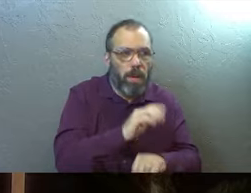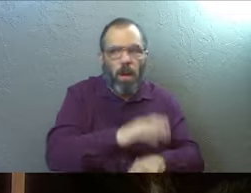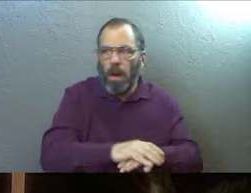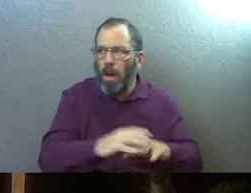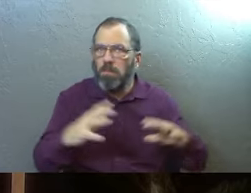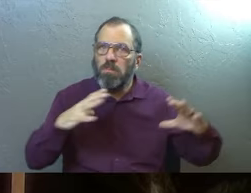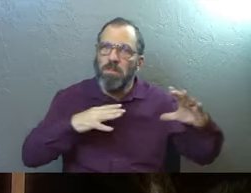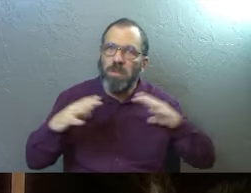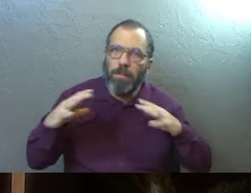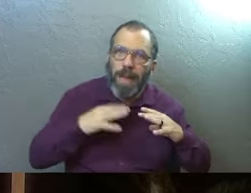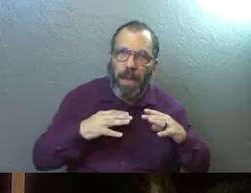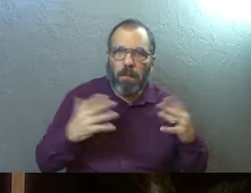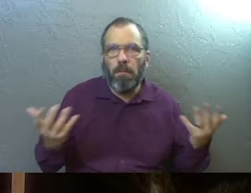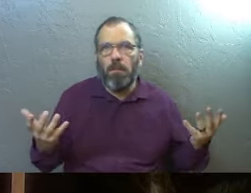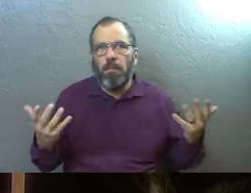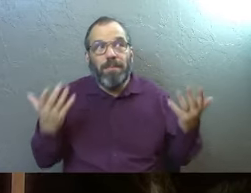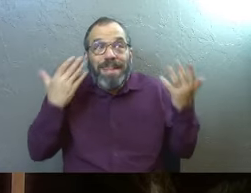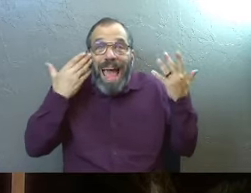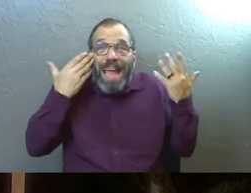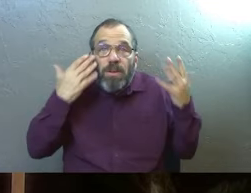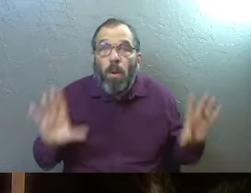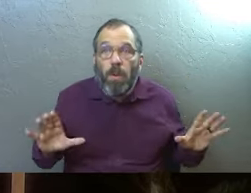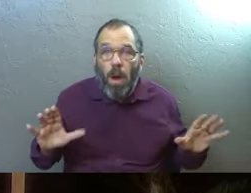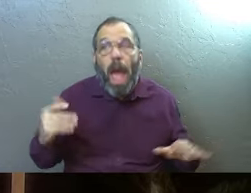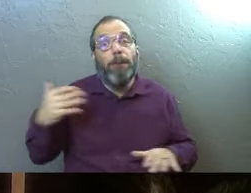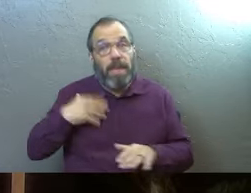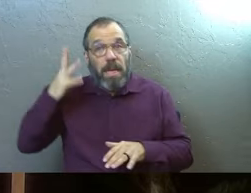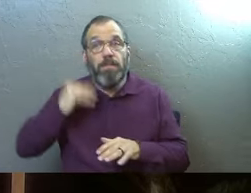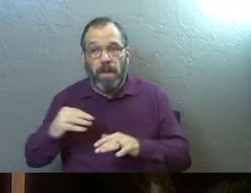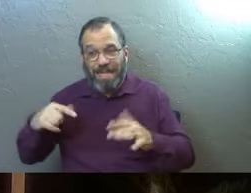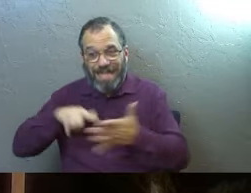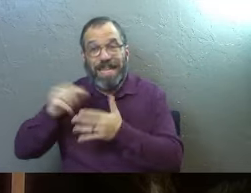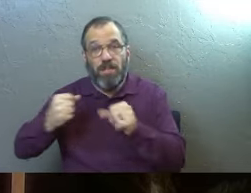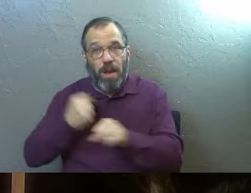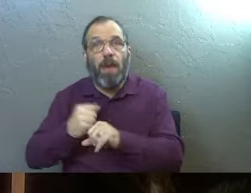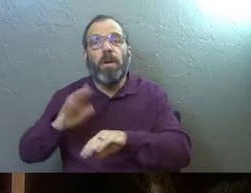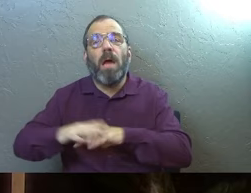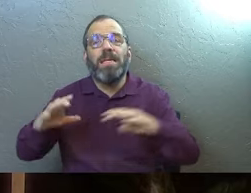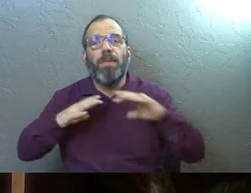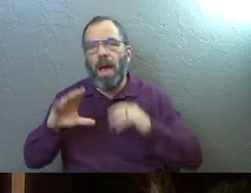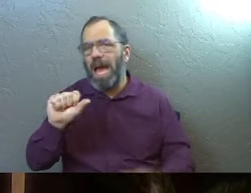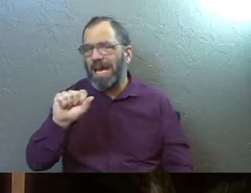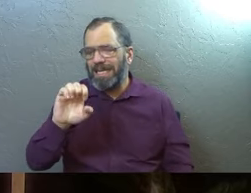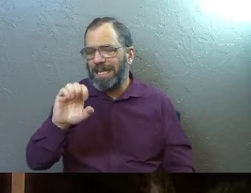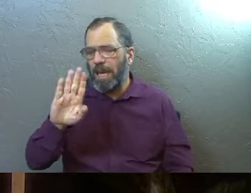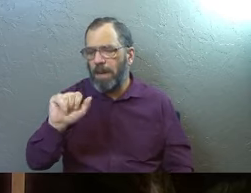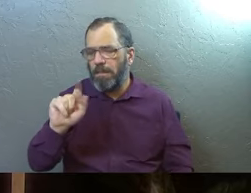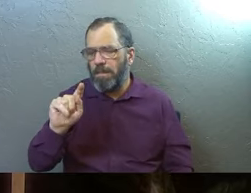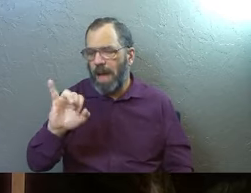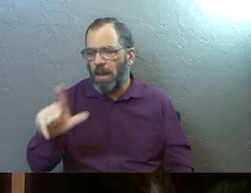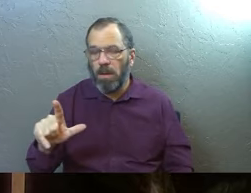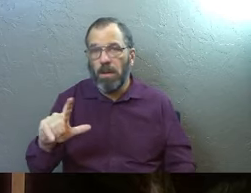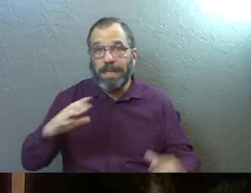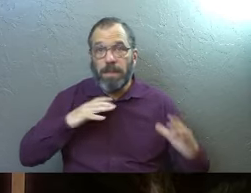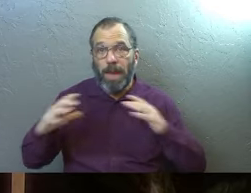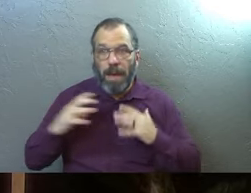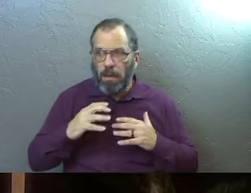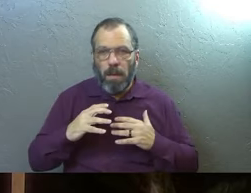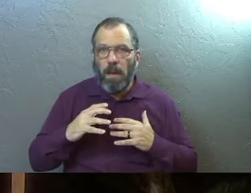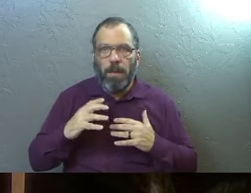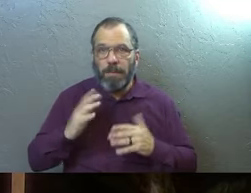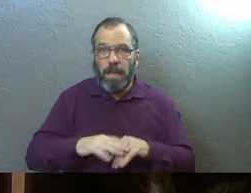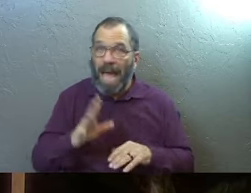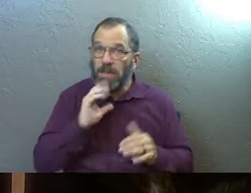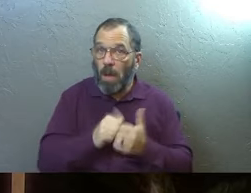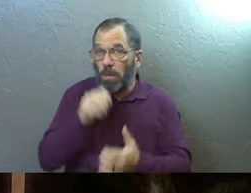little forced sabbatical. I went on a sabbatical this year. And I wasn't talking to many people at all